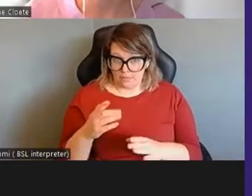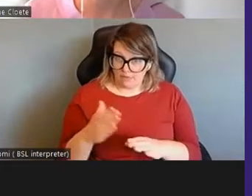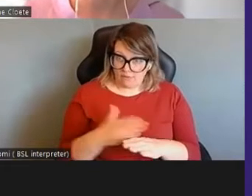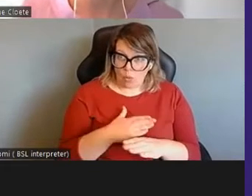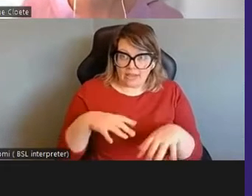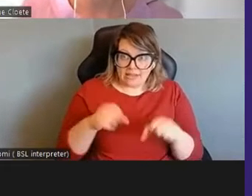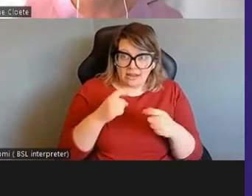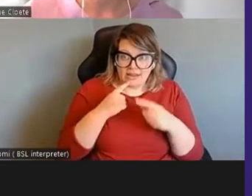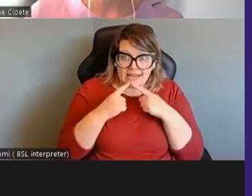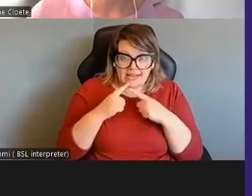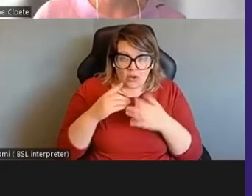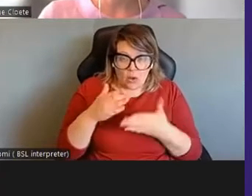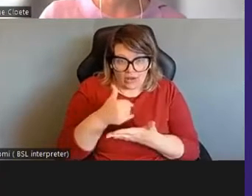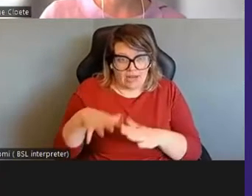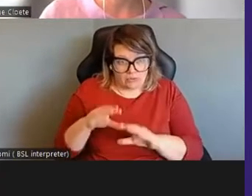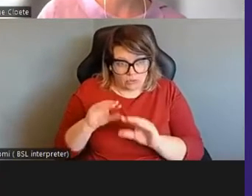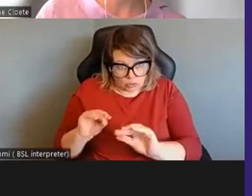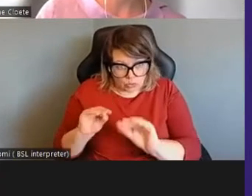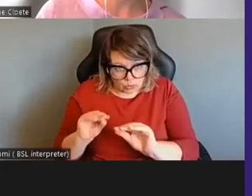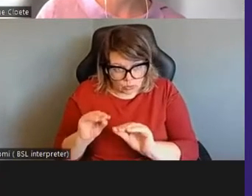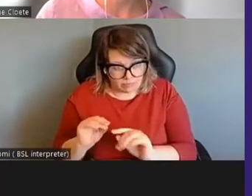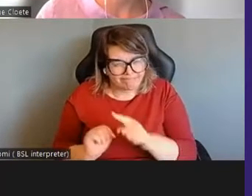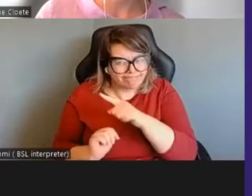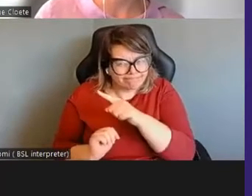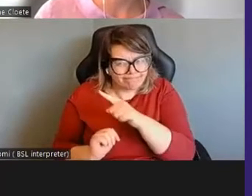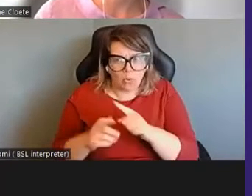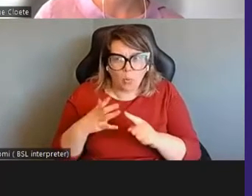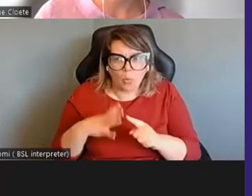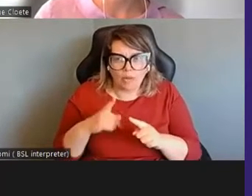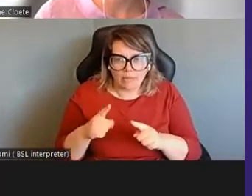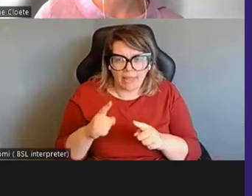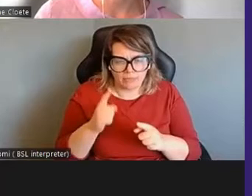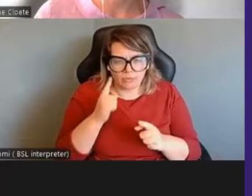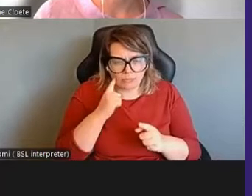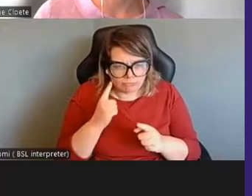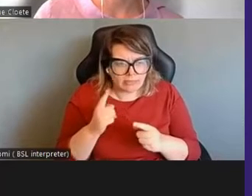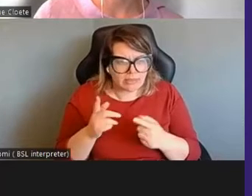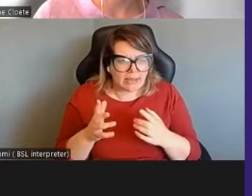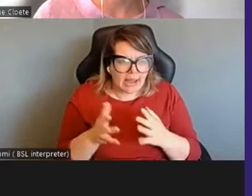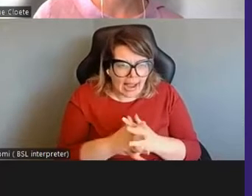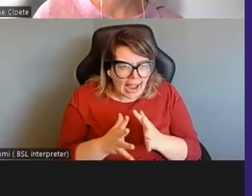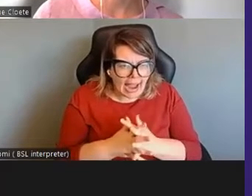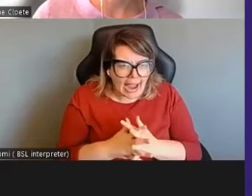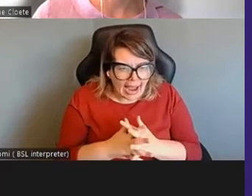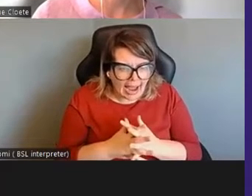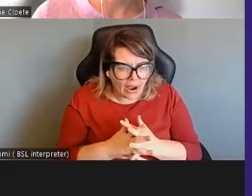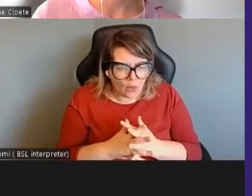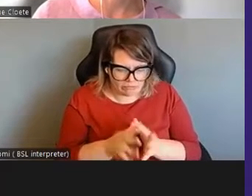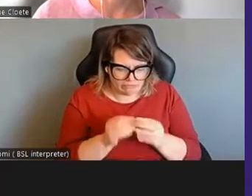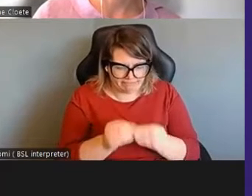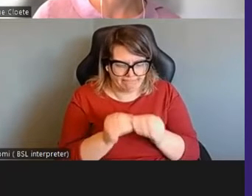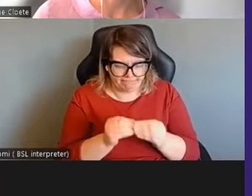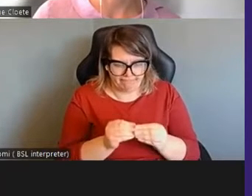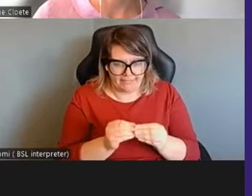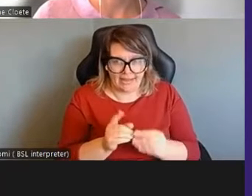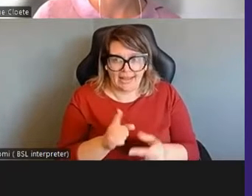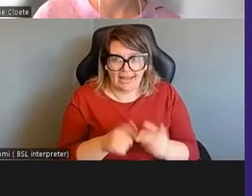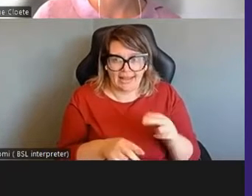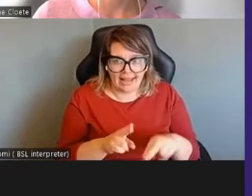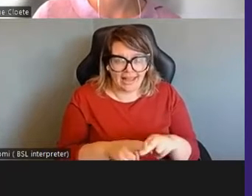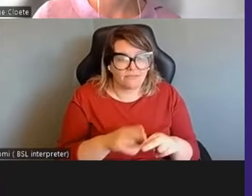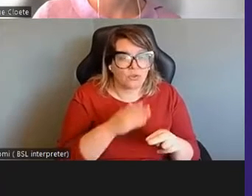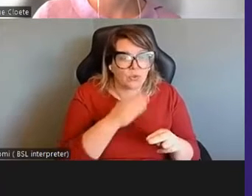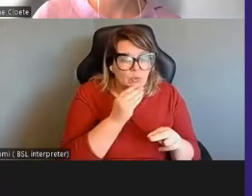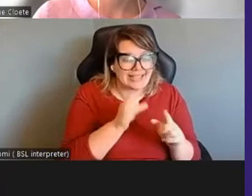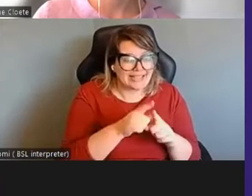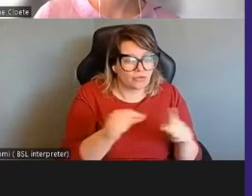collection, but he wanted them to experience how different manual data collection is from doing it with a digital